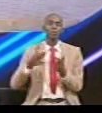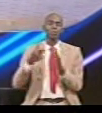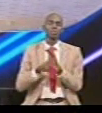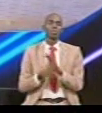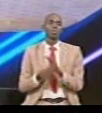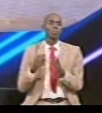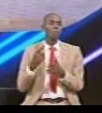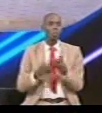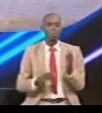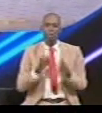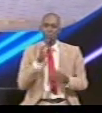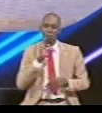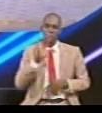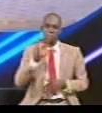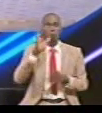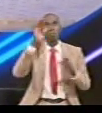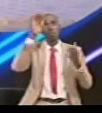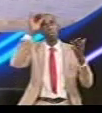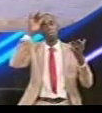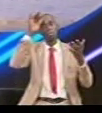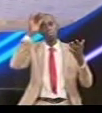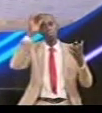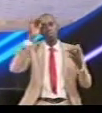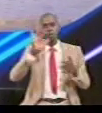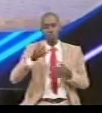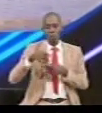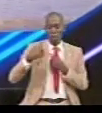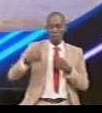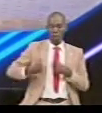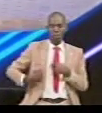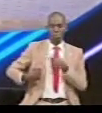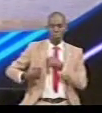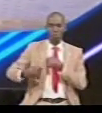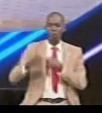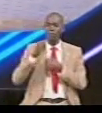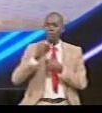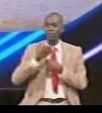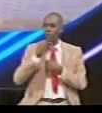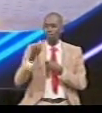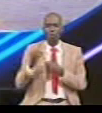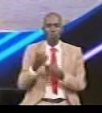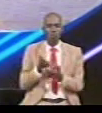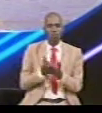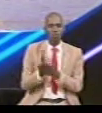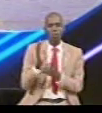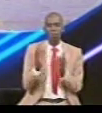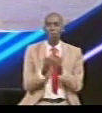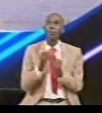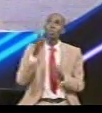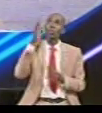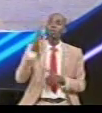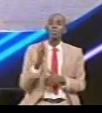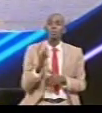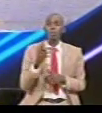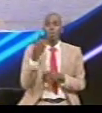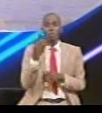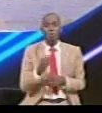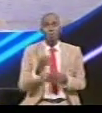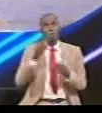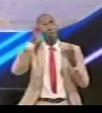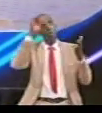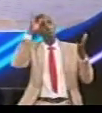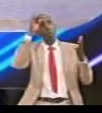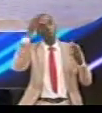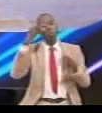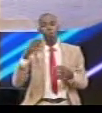What's your hope if your heart is not right with God? The hope of the righteous